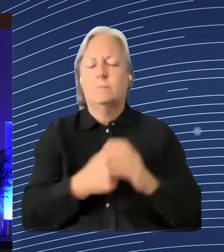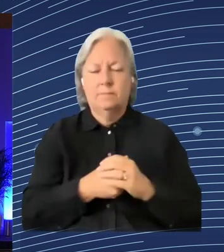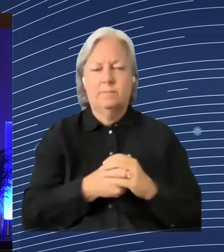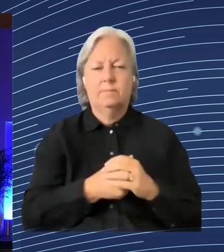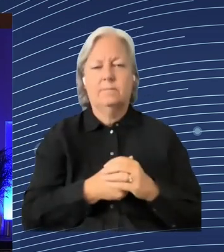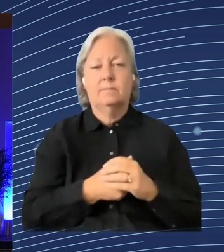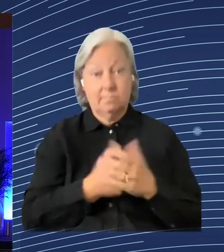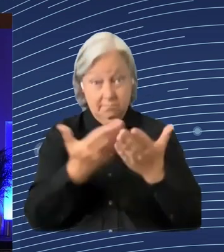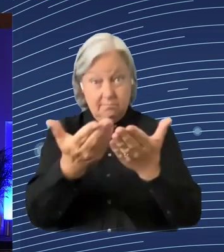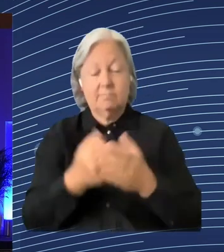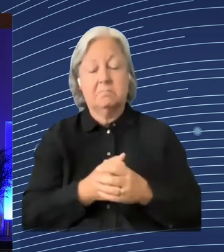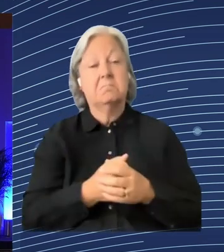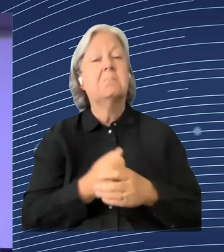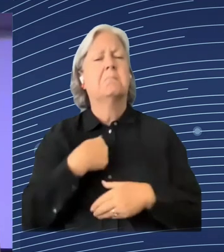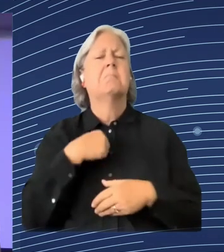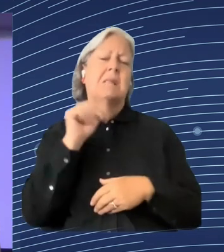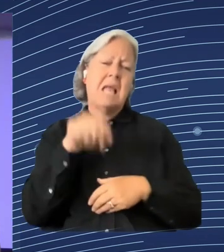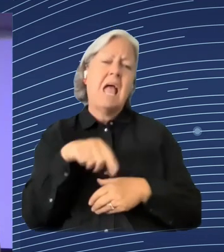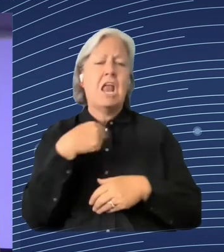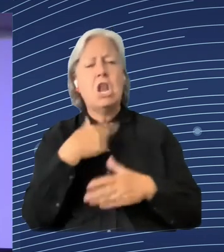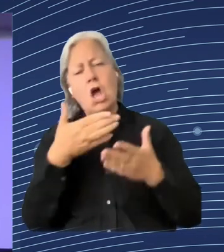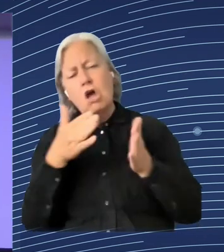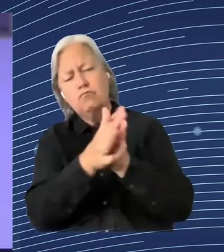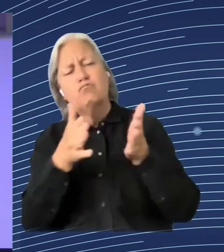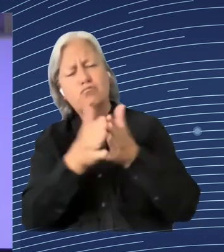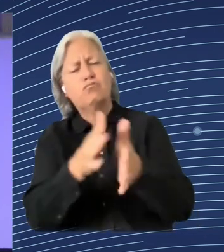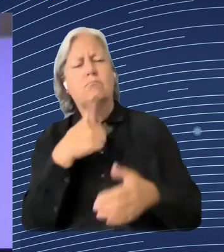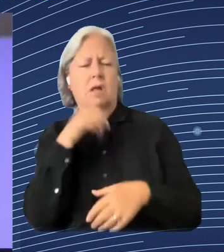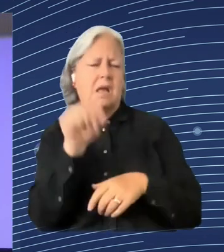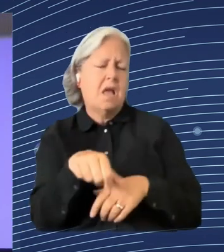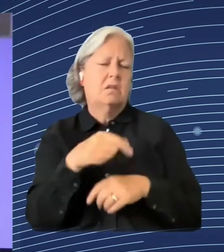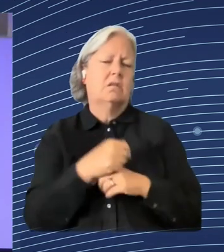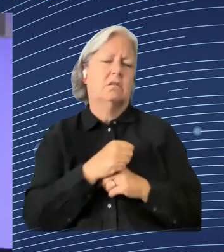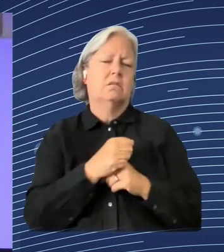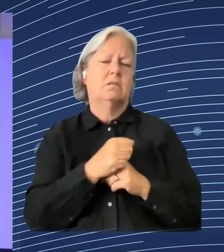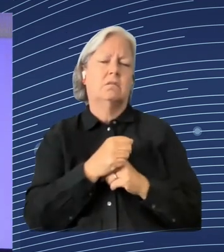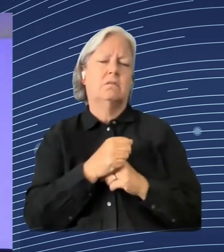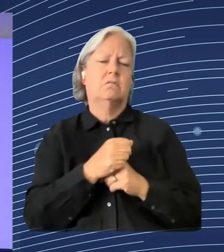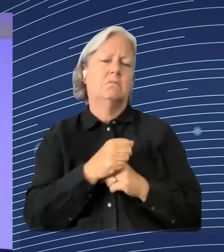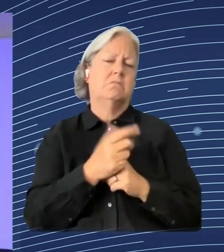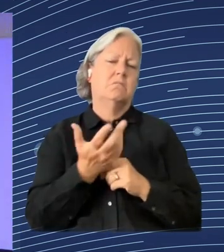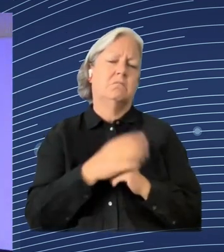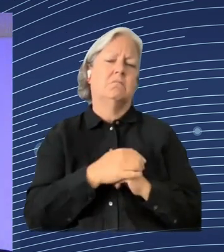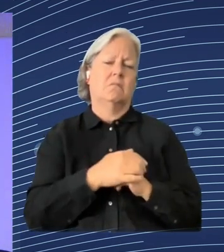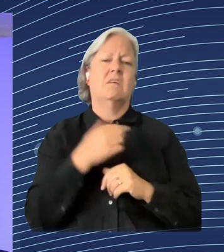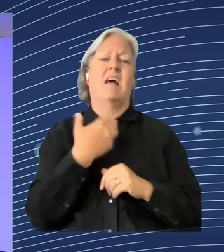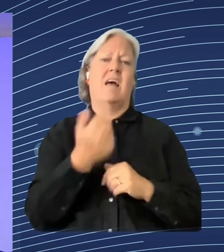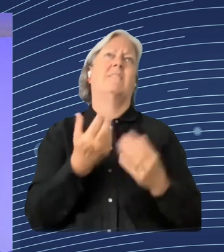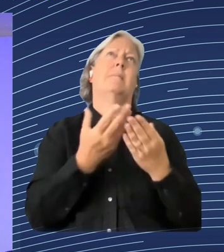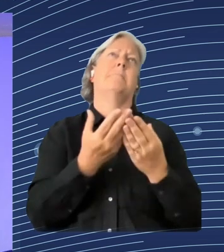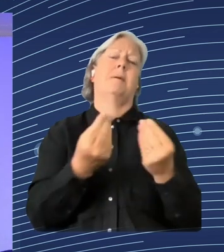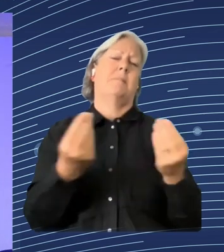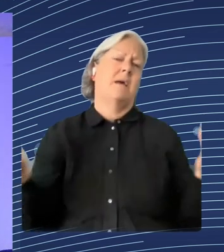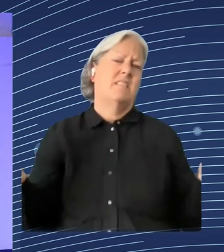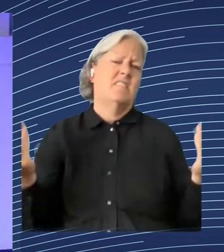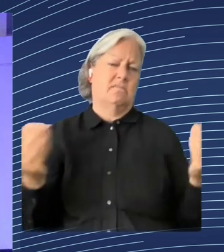I think I can say something about this because we have many databases at IMPS, as